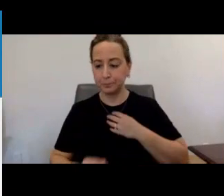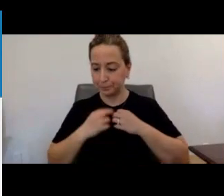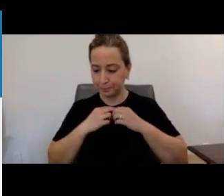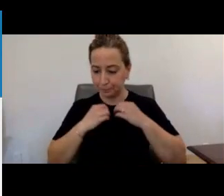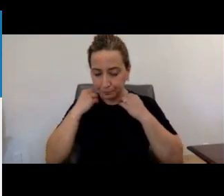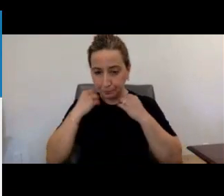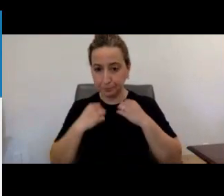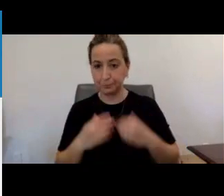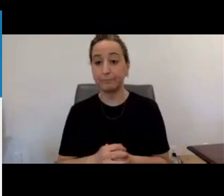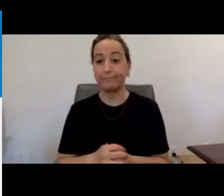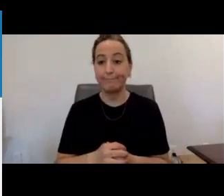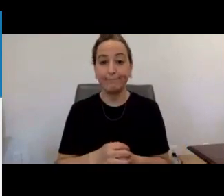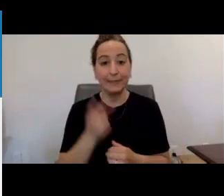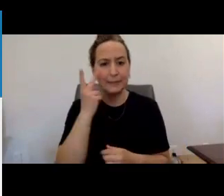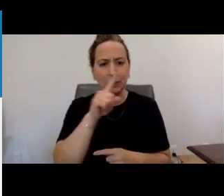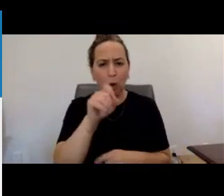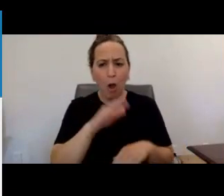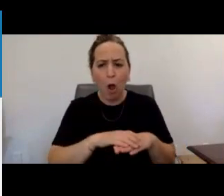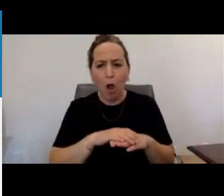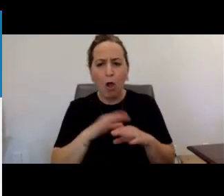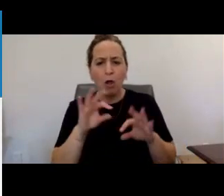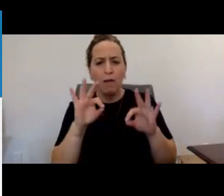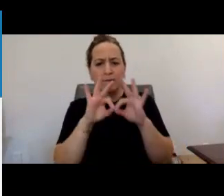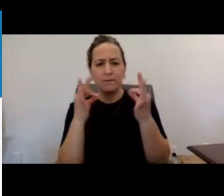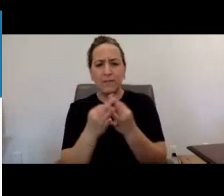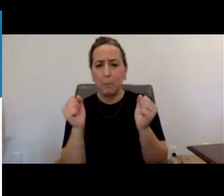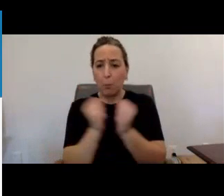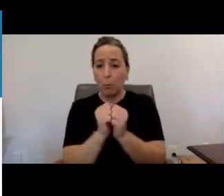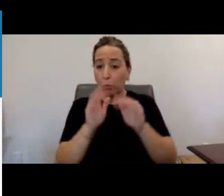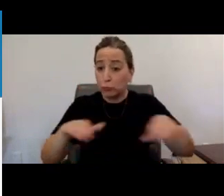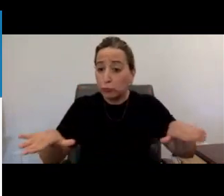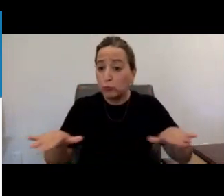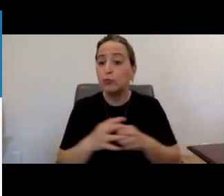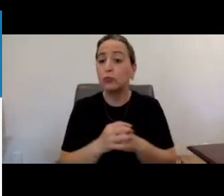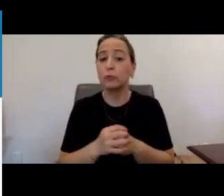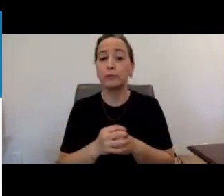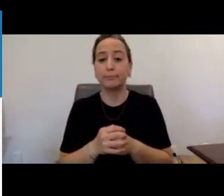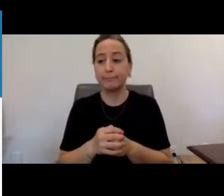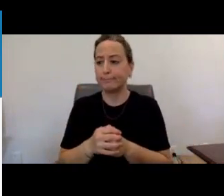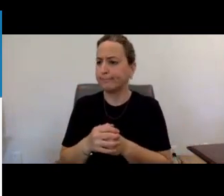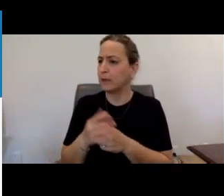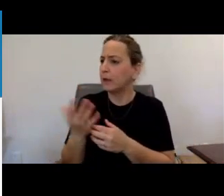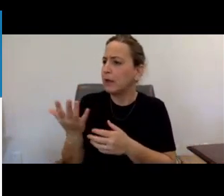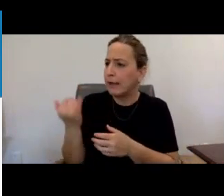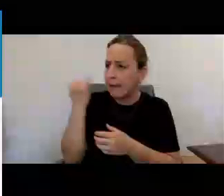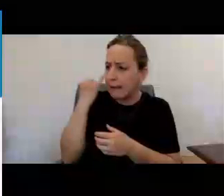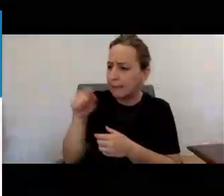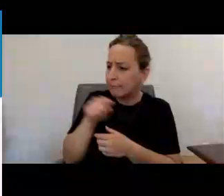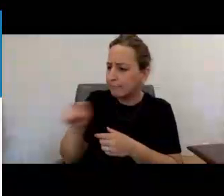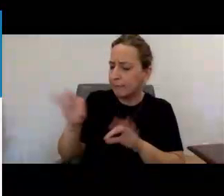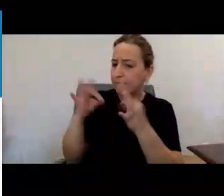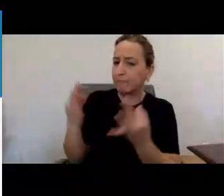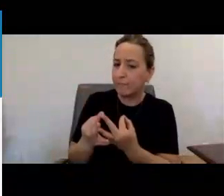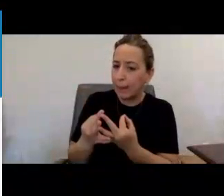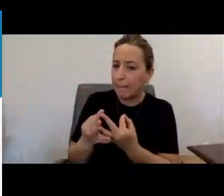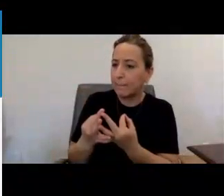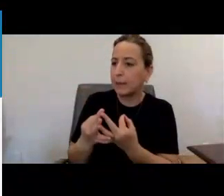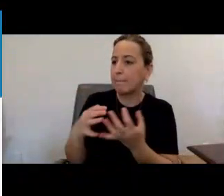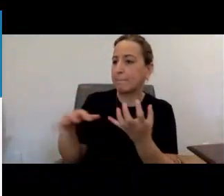All right, I see a question on families with children. What if those families are those with